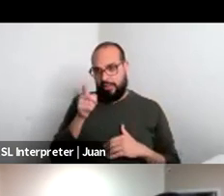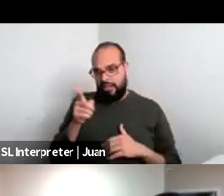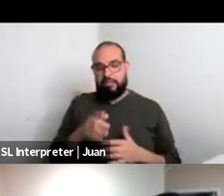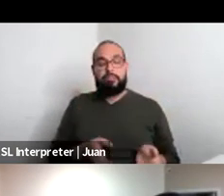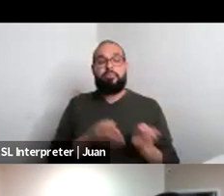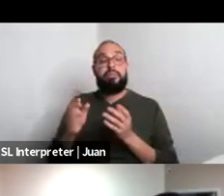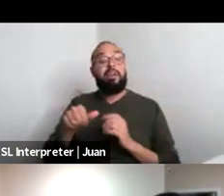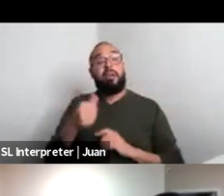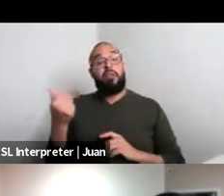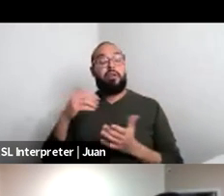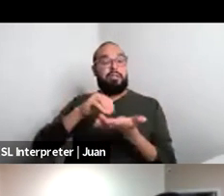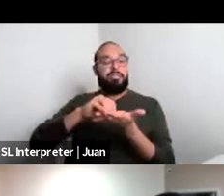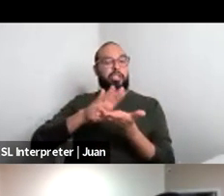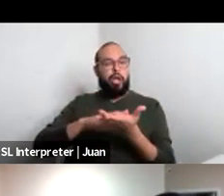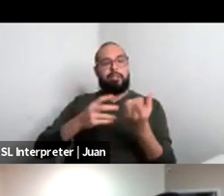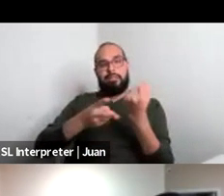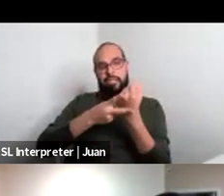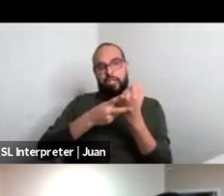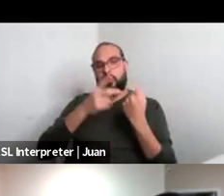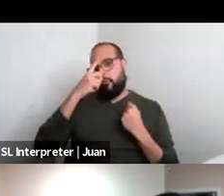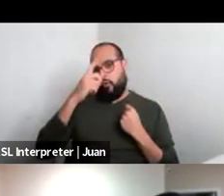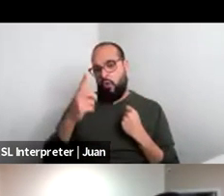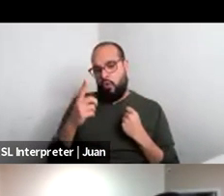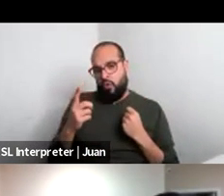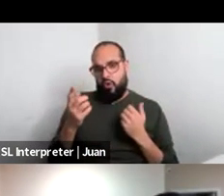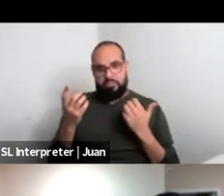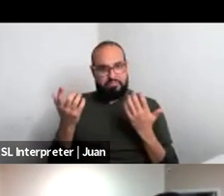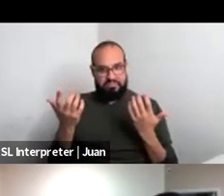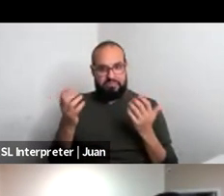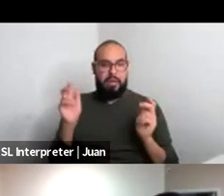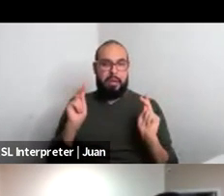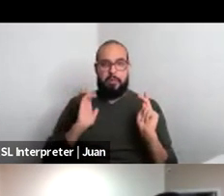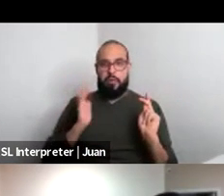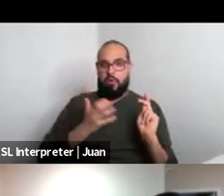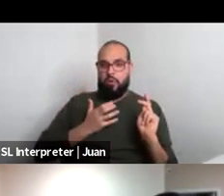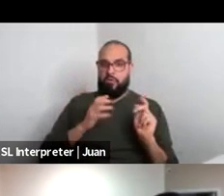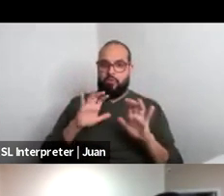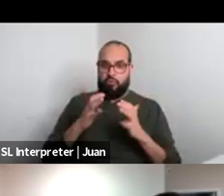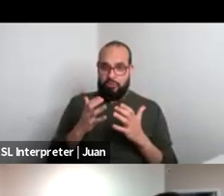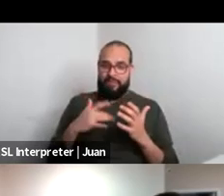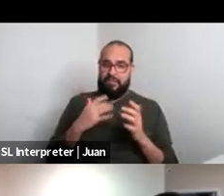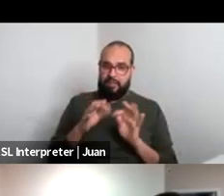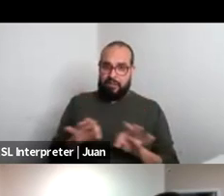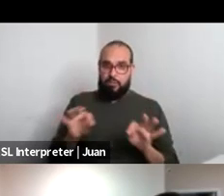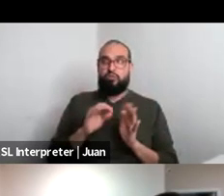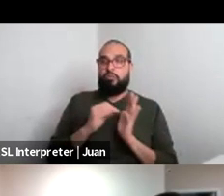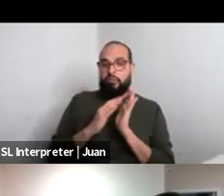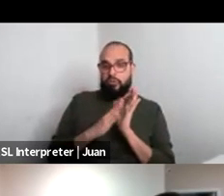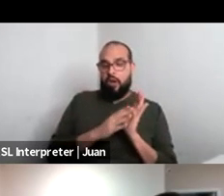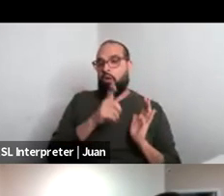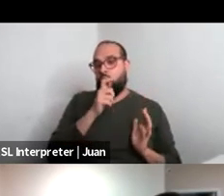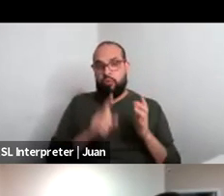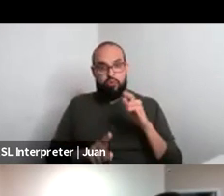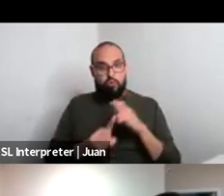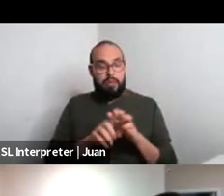documentation for a lot of the folks in my group are important. So just keeping track of who's there and having their name and